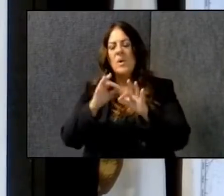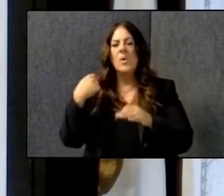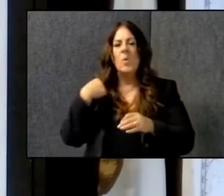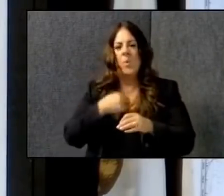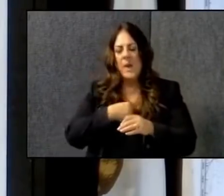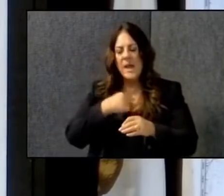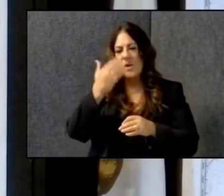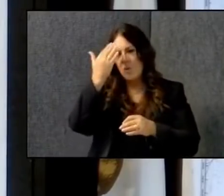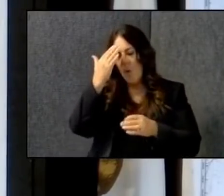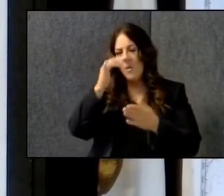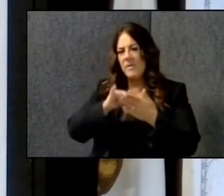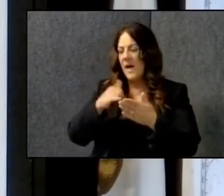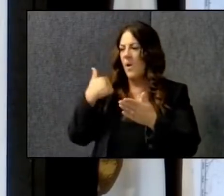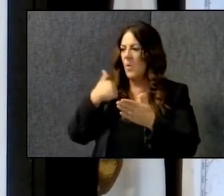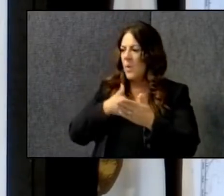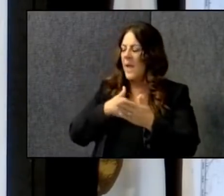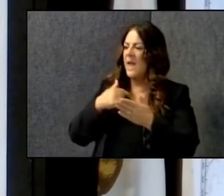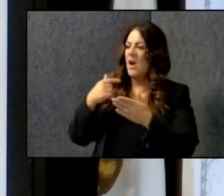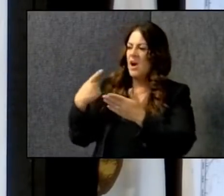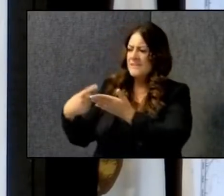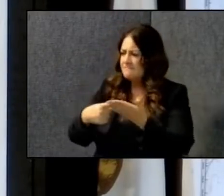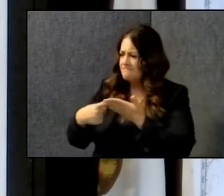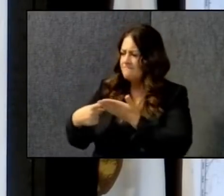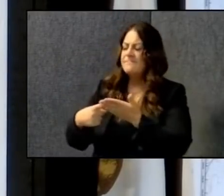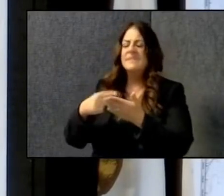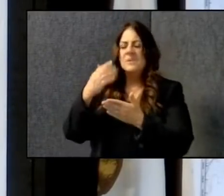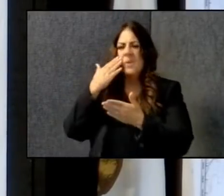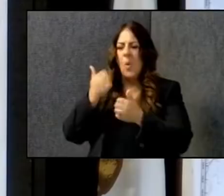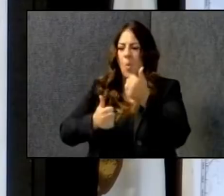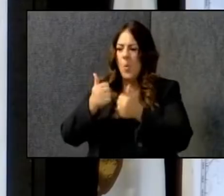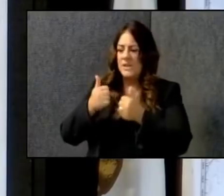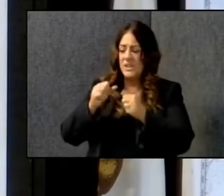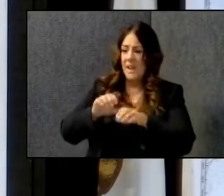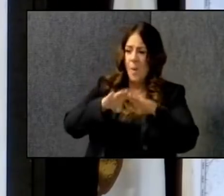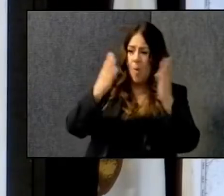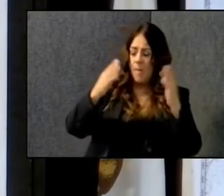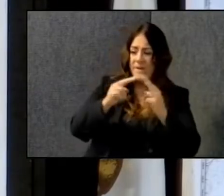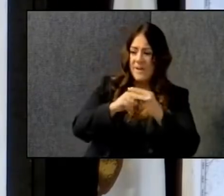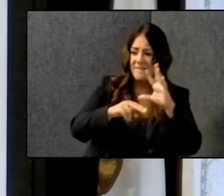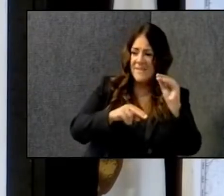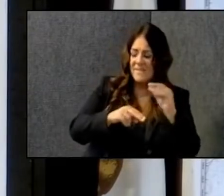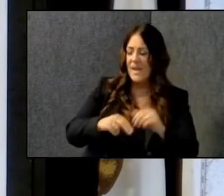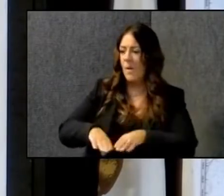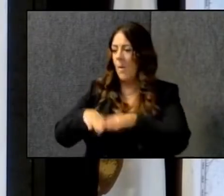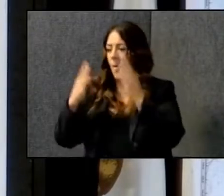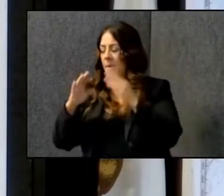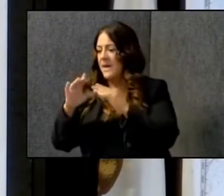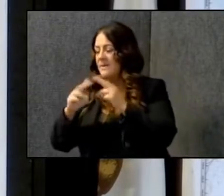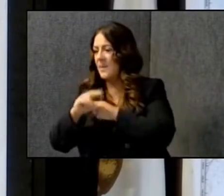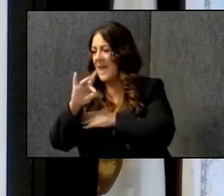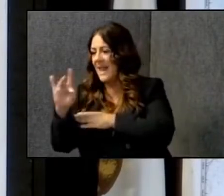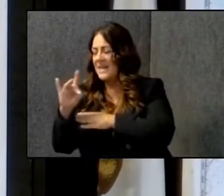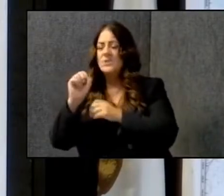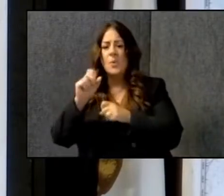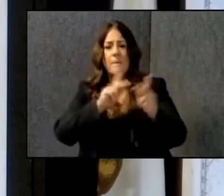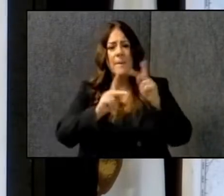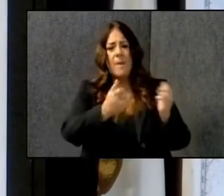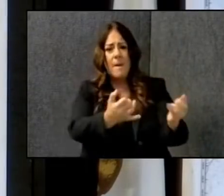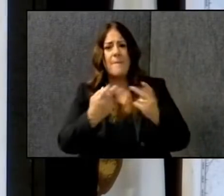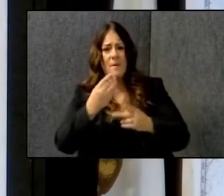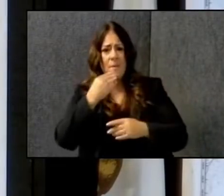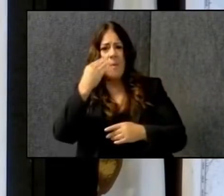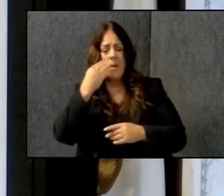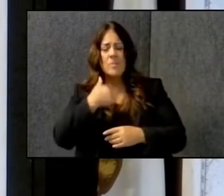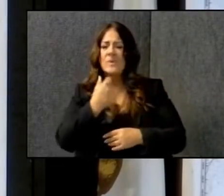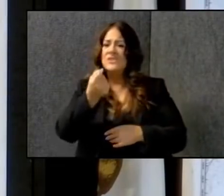our operational resources, we are talking about the importance of getting those highways open, getting these communities repopulated. We